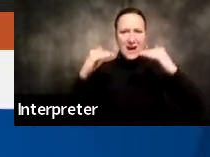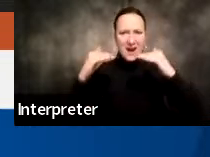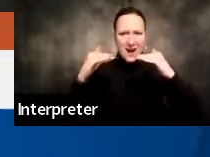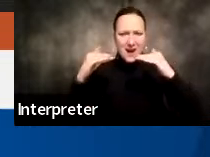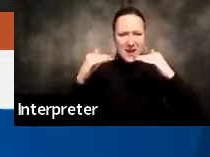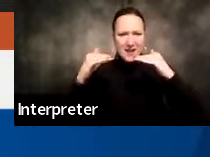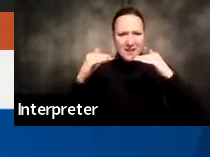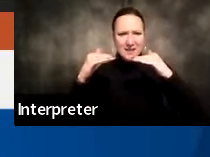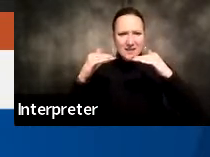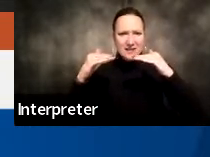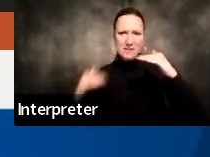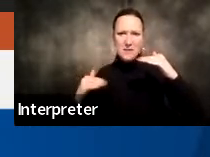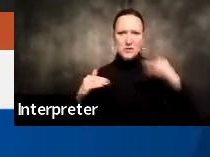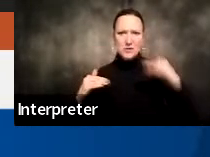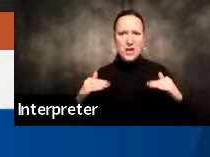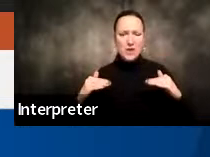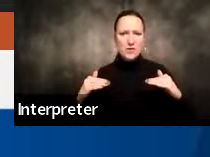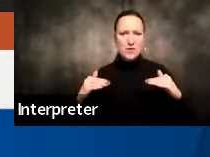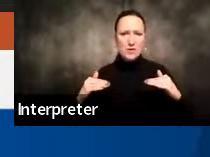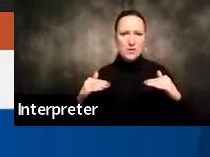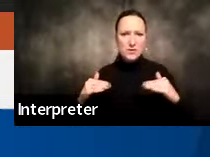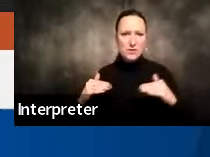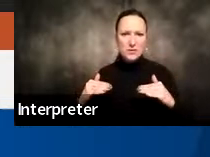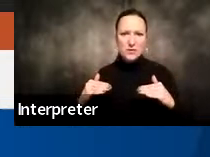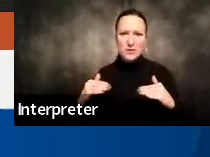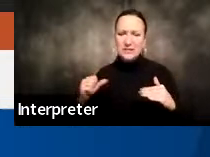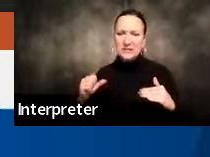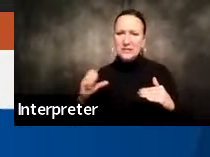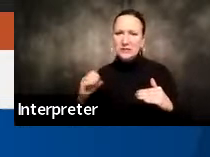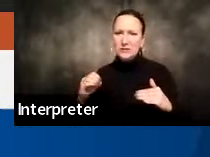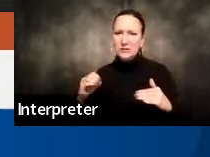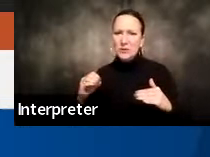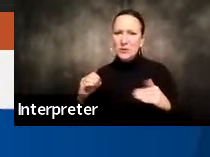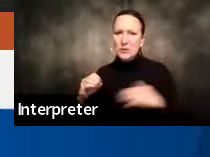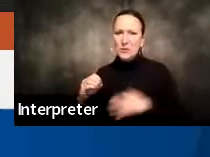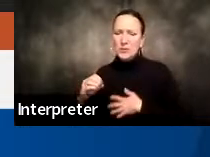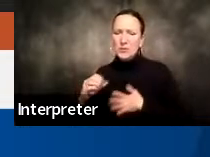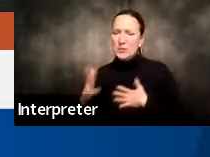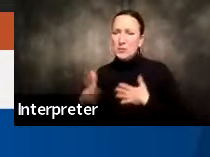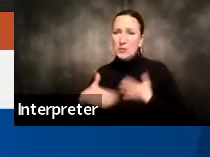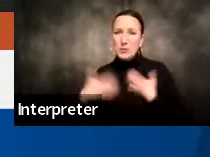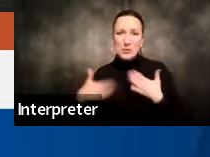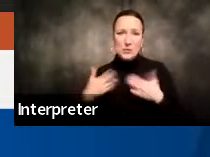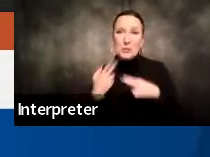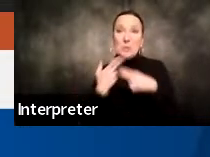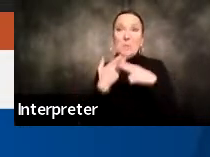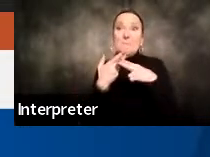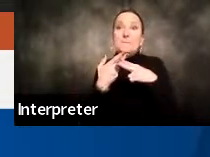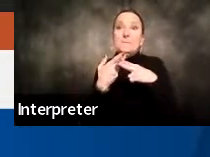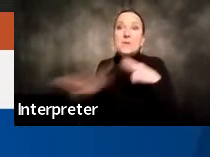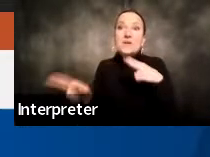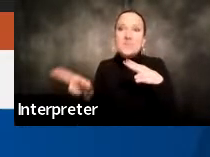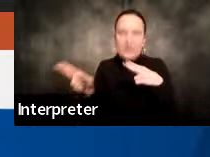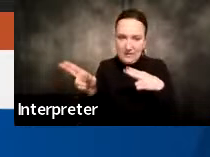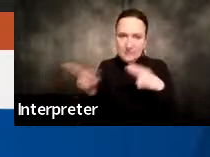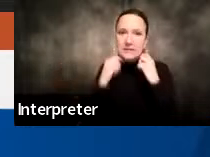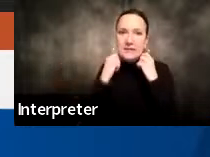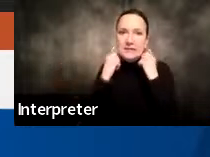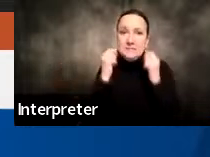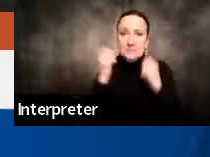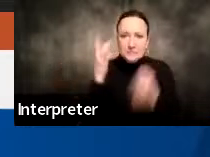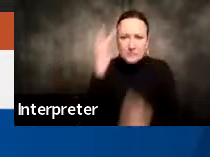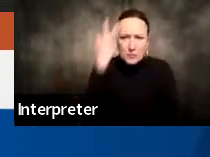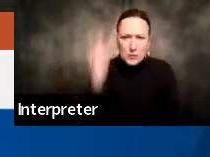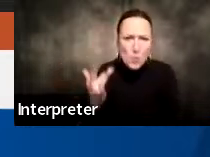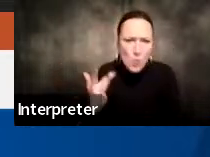possibly poses for the neighbors. So can you speak to very, very briefly to a moment of why the